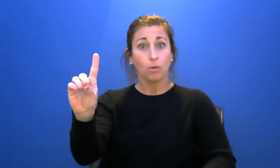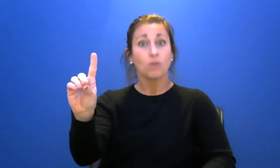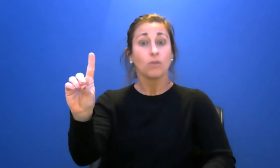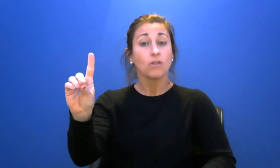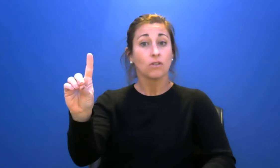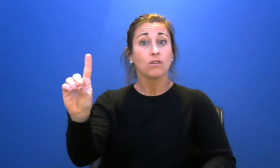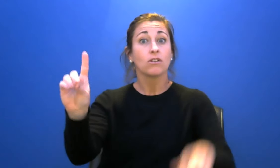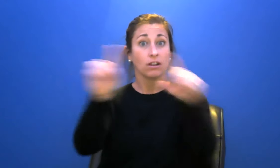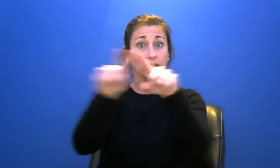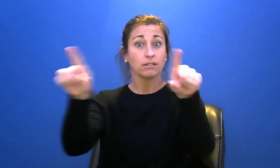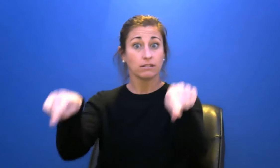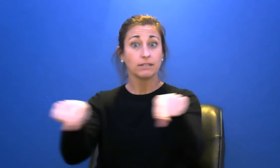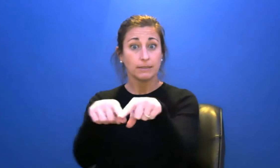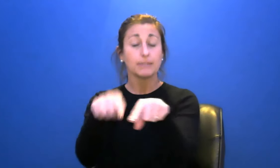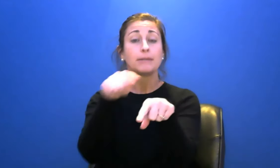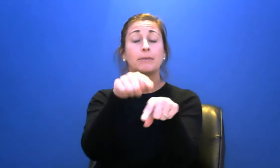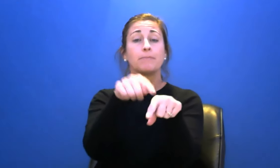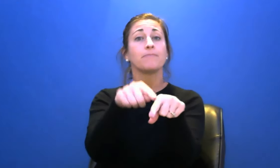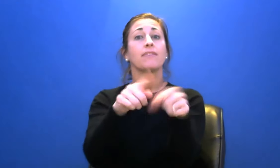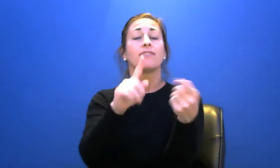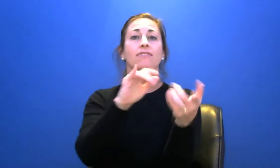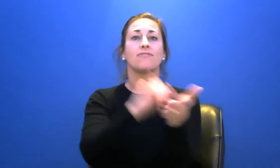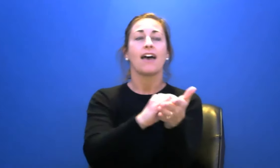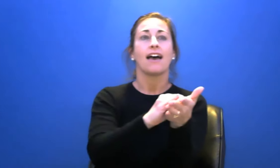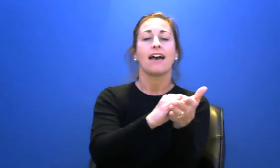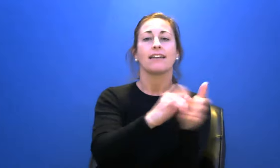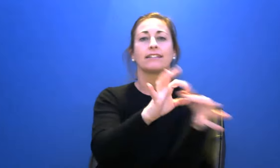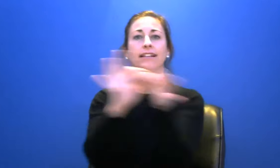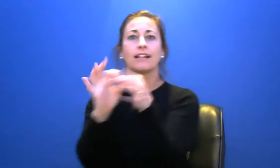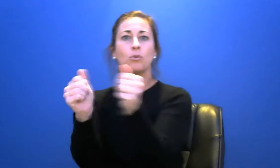that talks to our projects, our